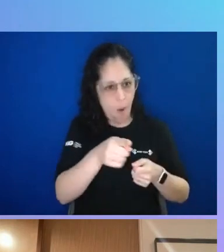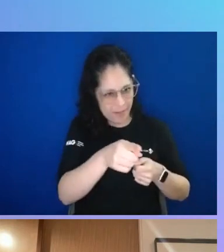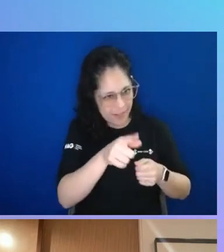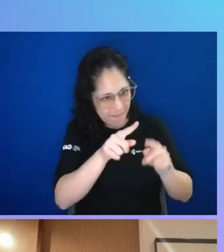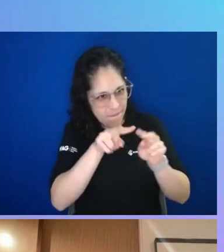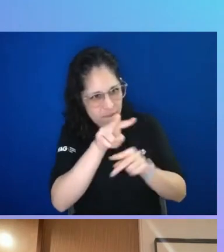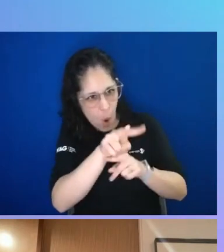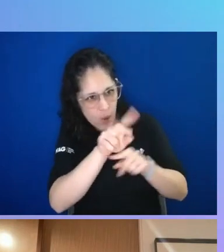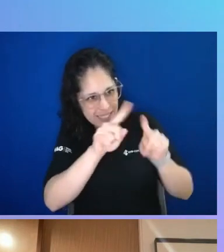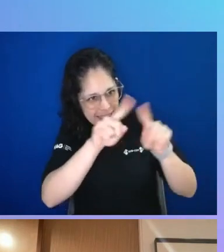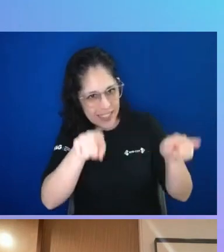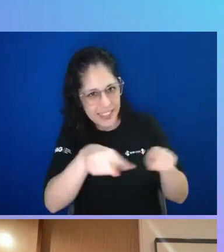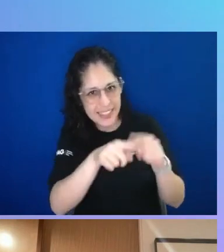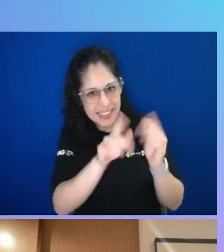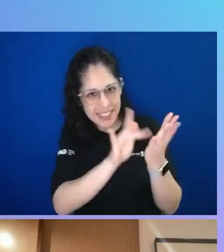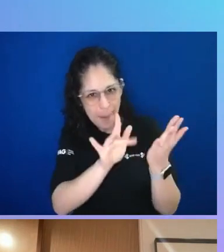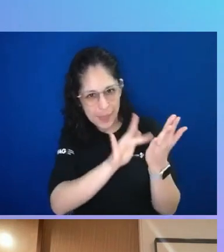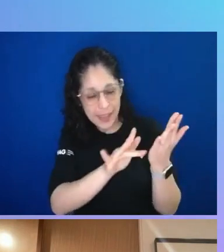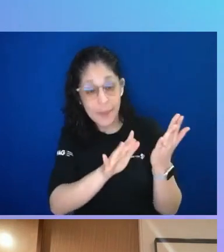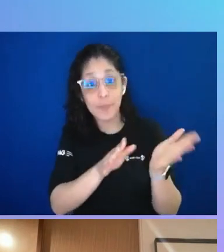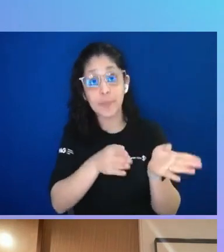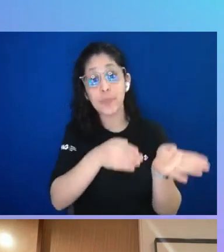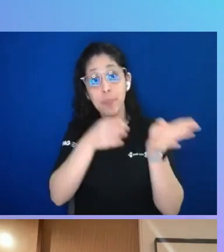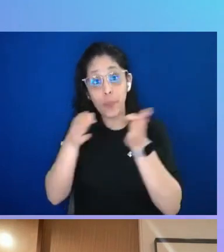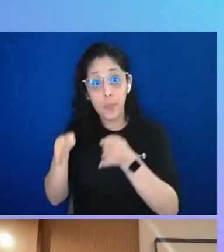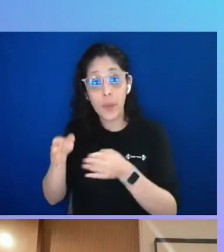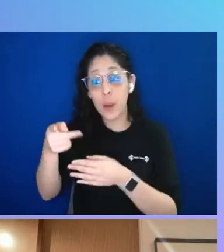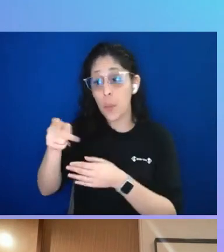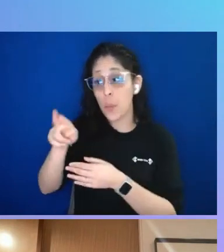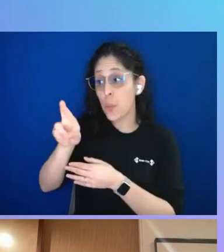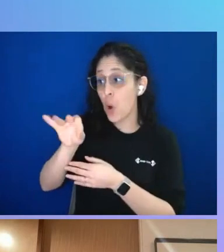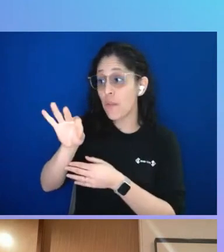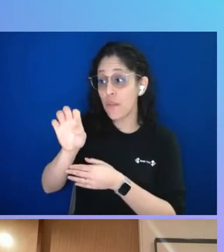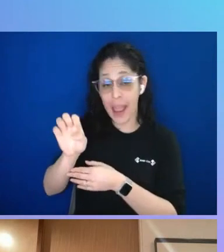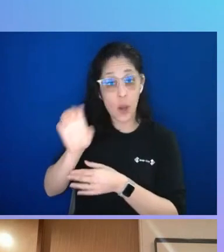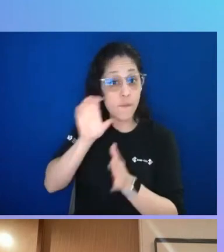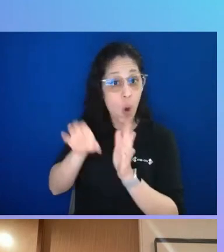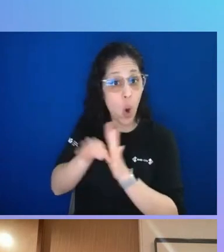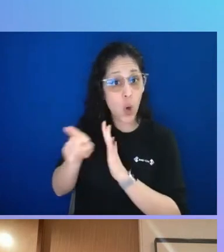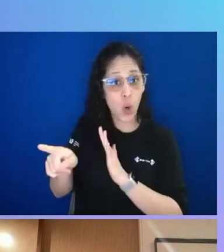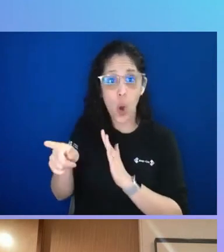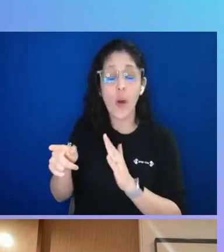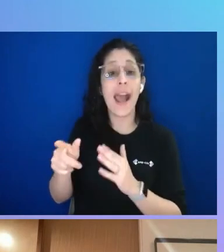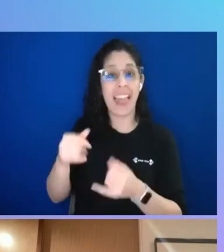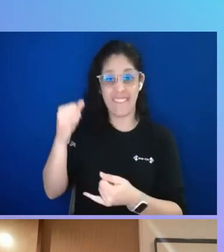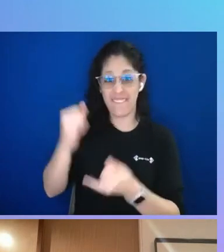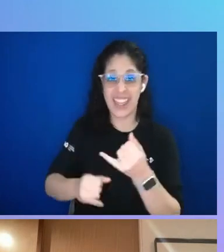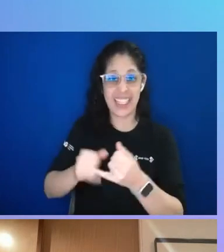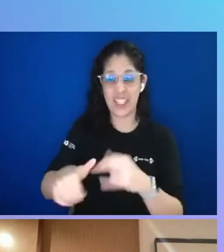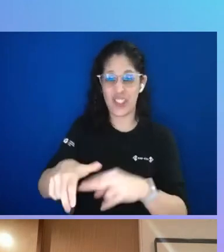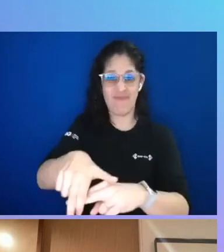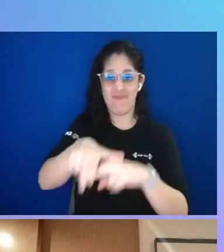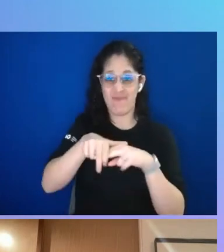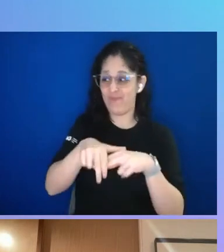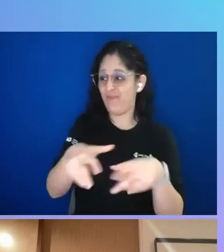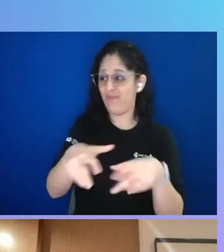a second profile photo of a woman on the row as she is at the finish, and it's shown from the side.